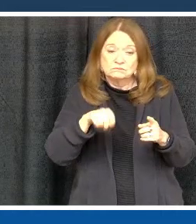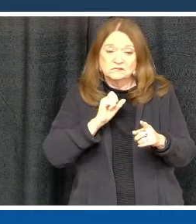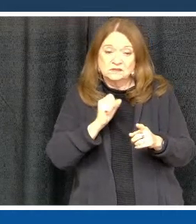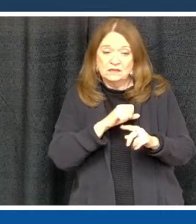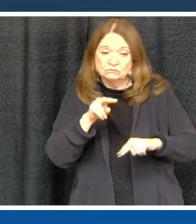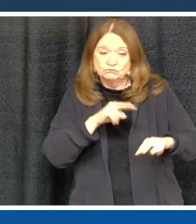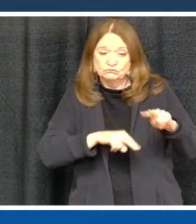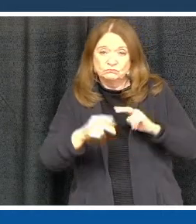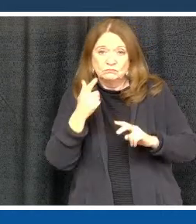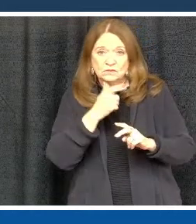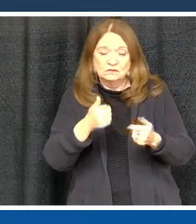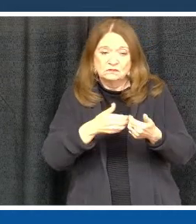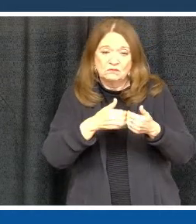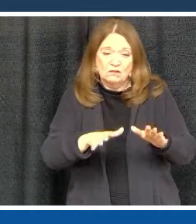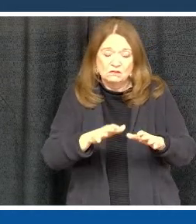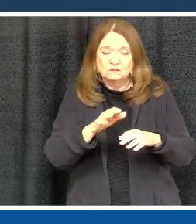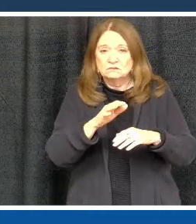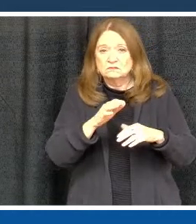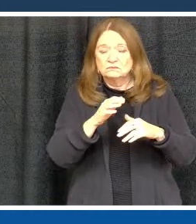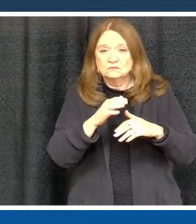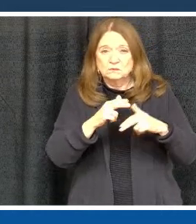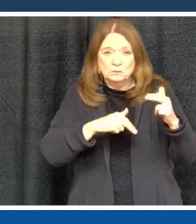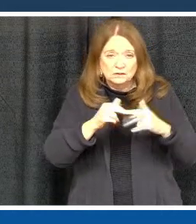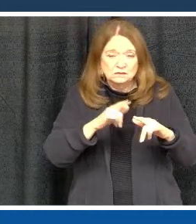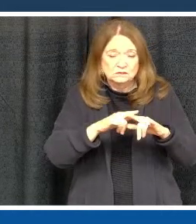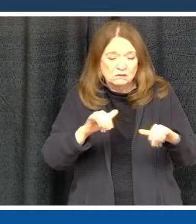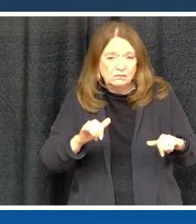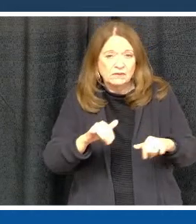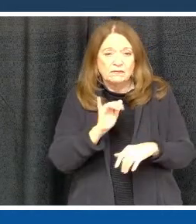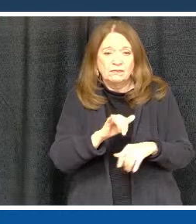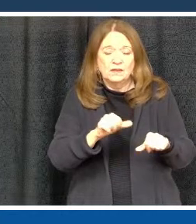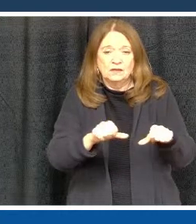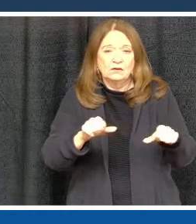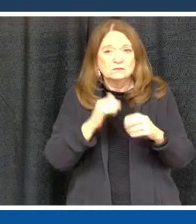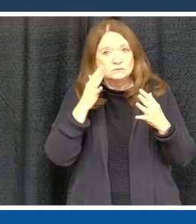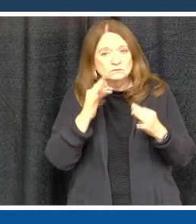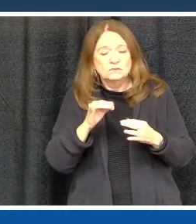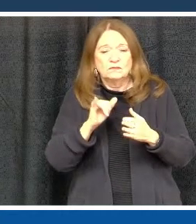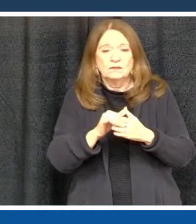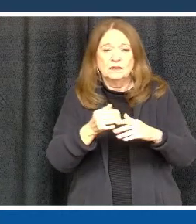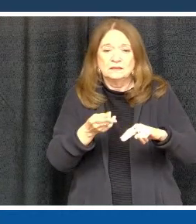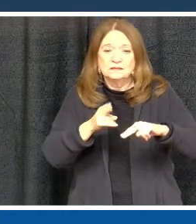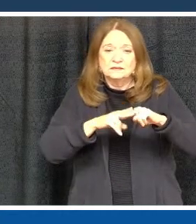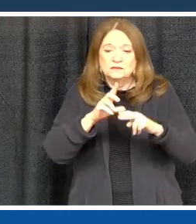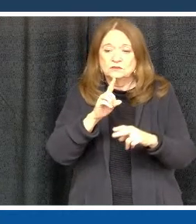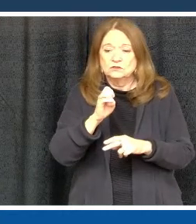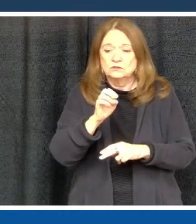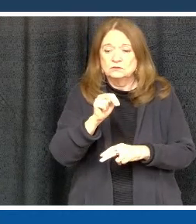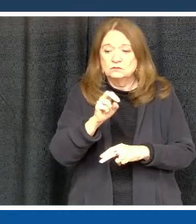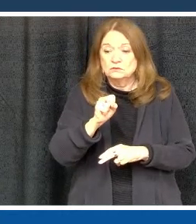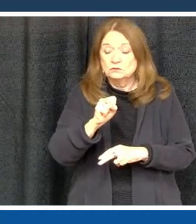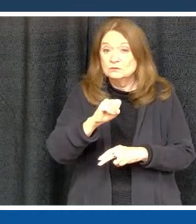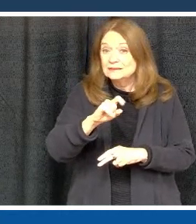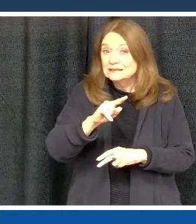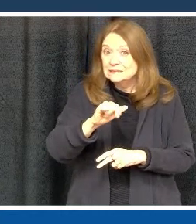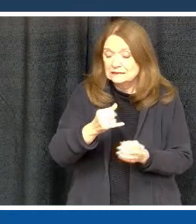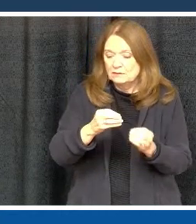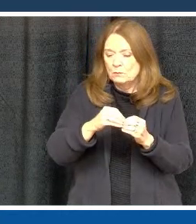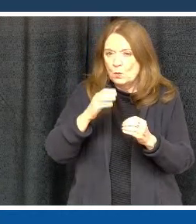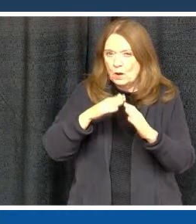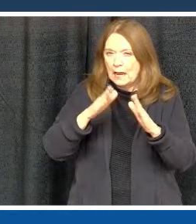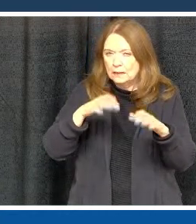to the overall loss of structures due to the tornado for this area and have determined that additional density along Britton Springs Road near Fort Campbell